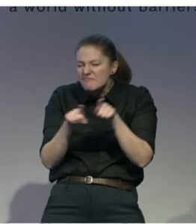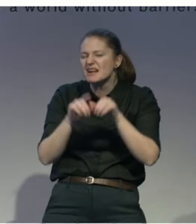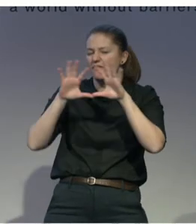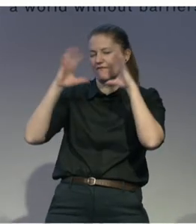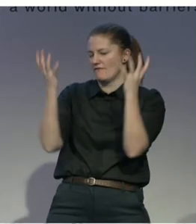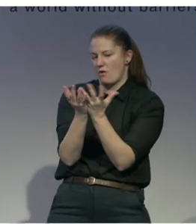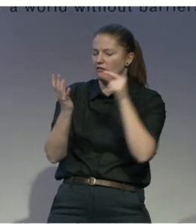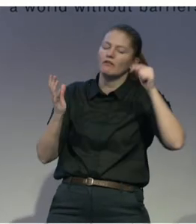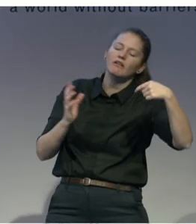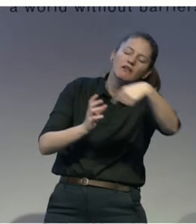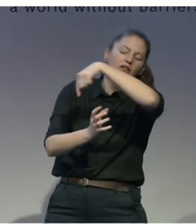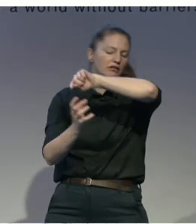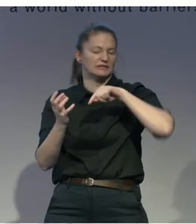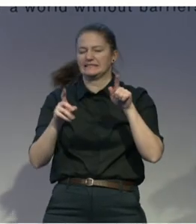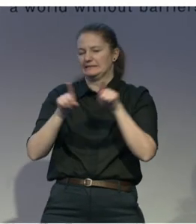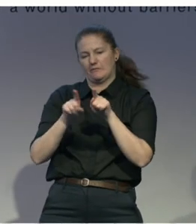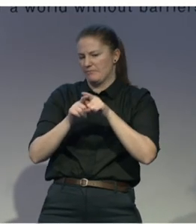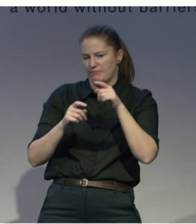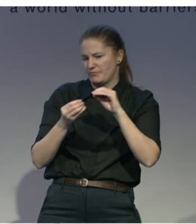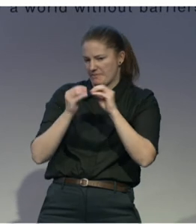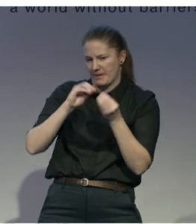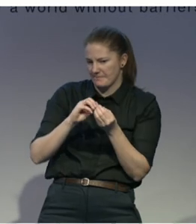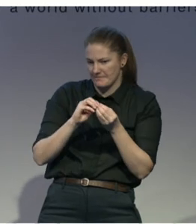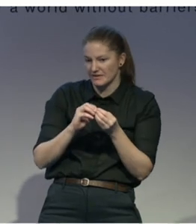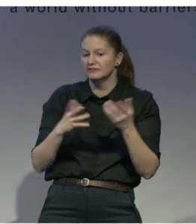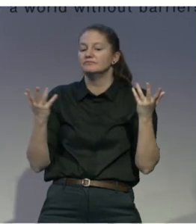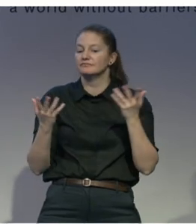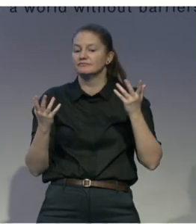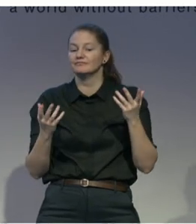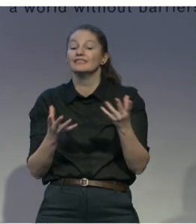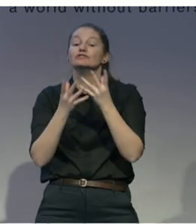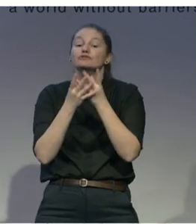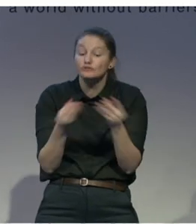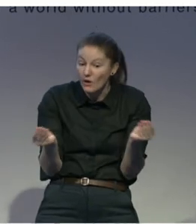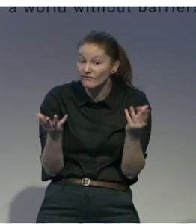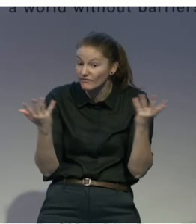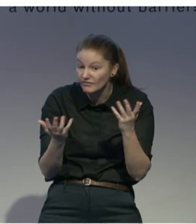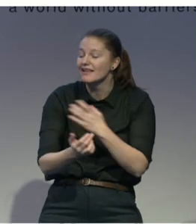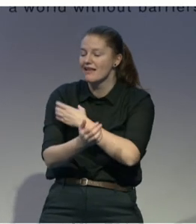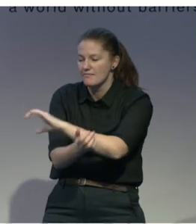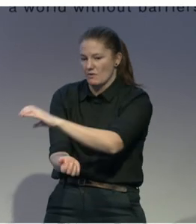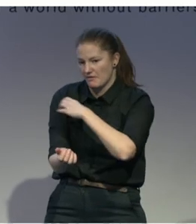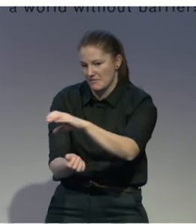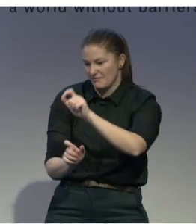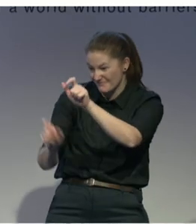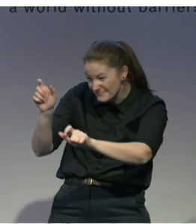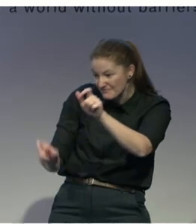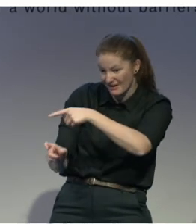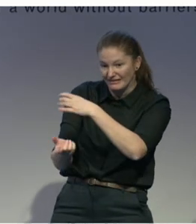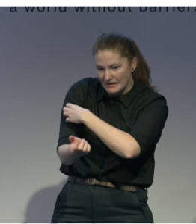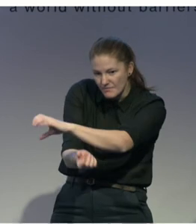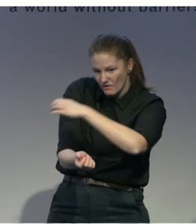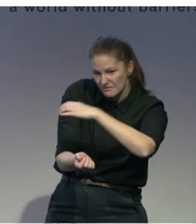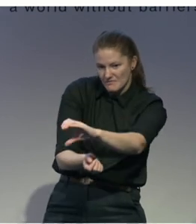solution is empowering the people with disability. They only want an opportunity, and all the projects, I